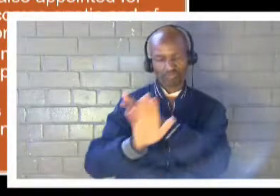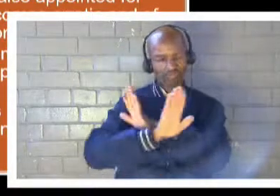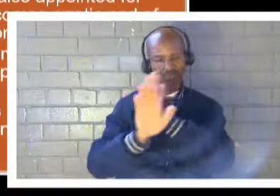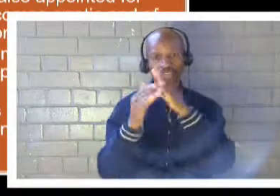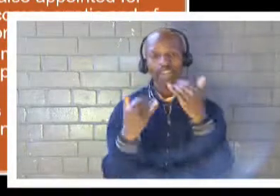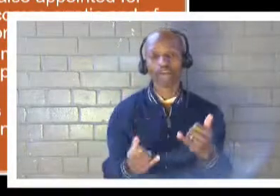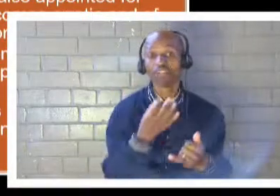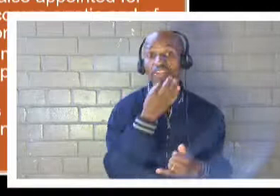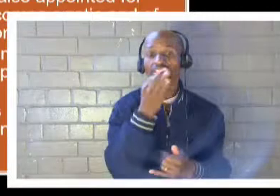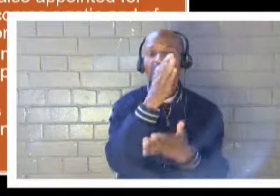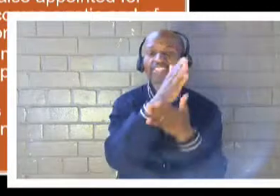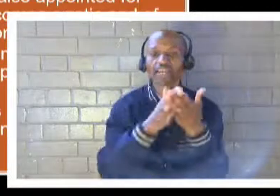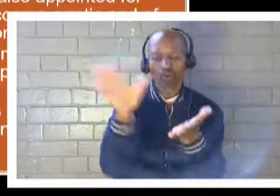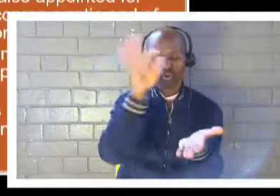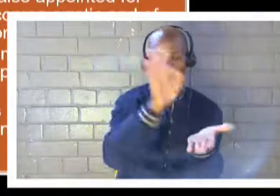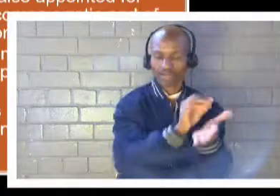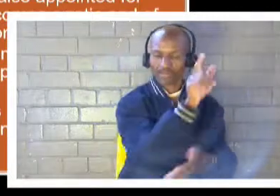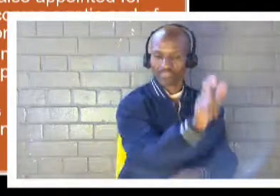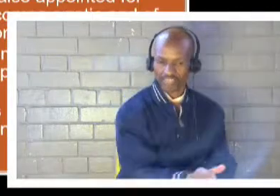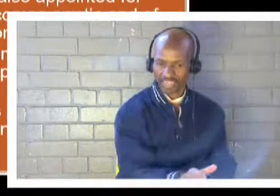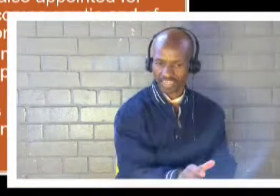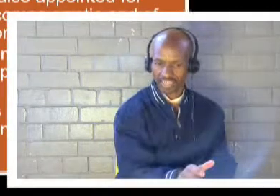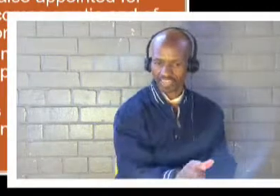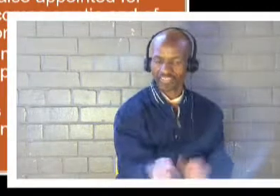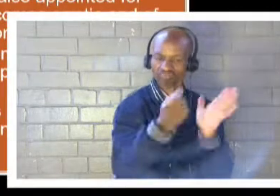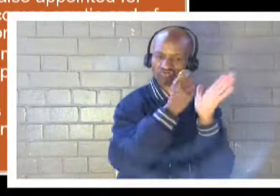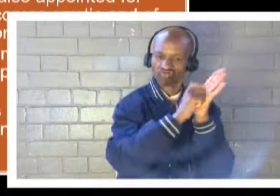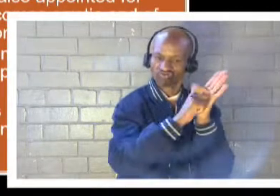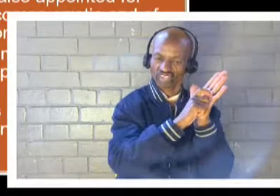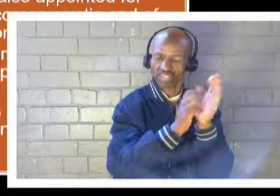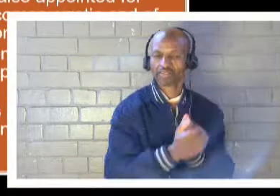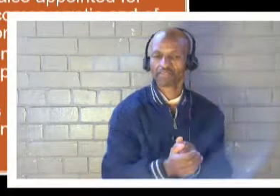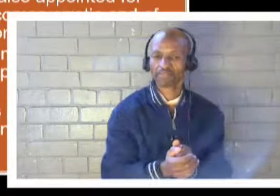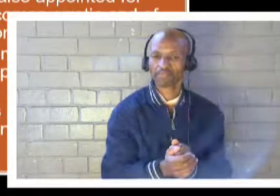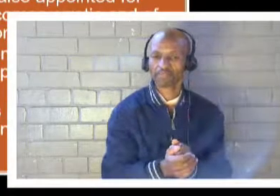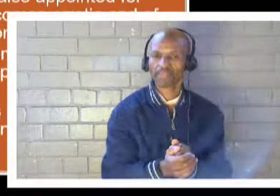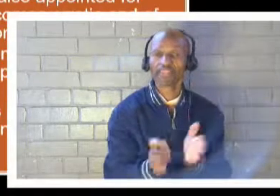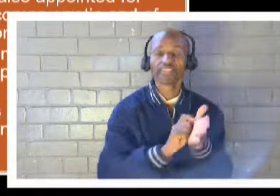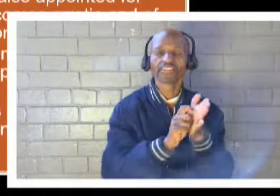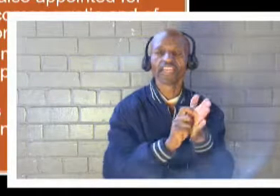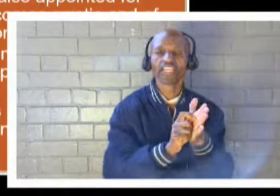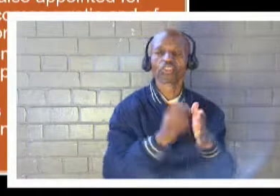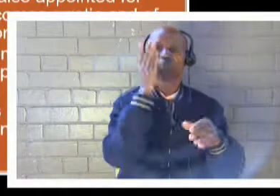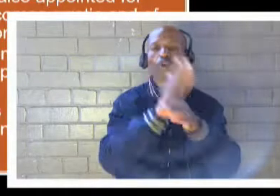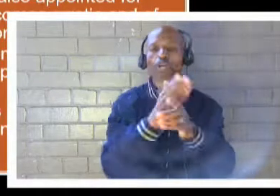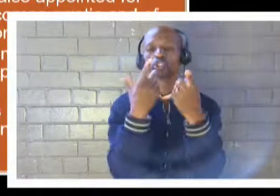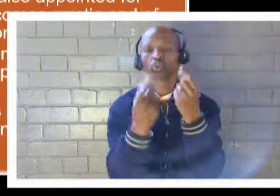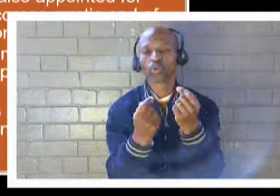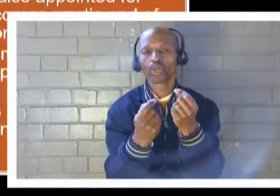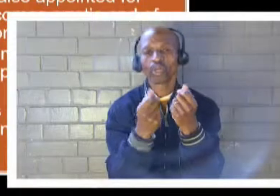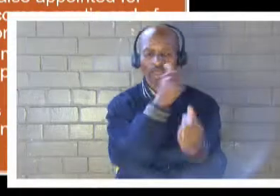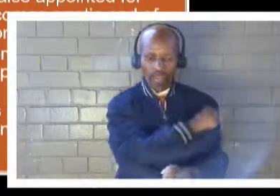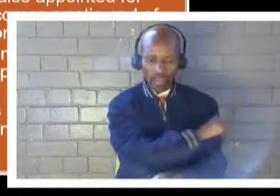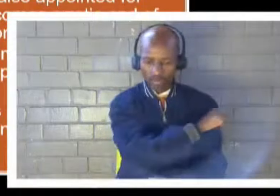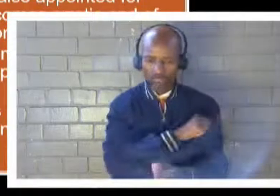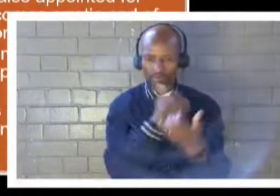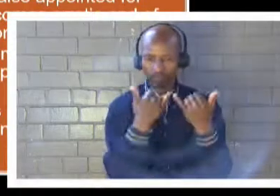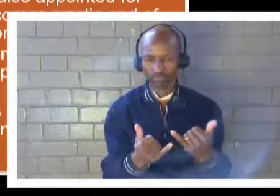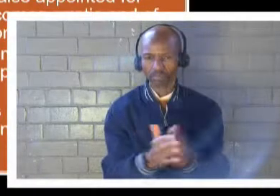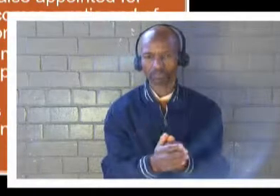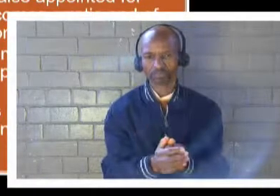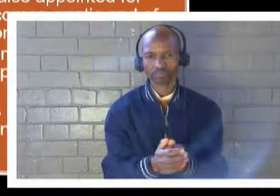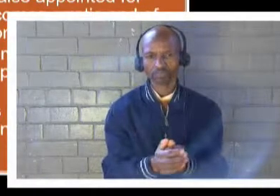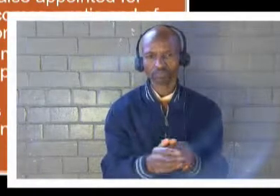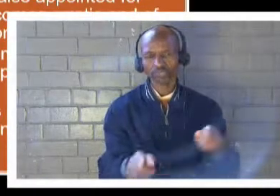It was noted that some contractors assigned to conduct work in the hospital, they go as far